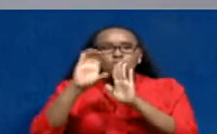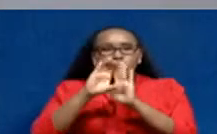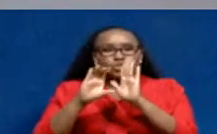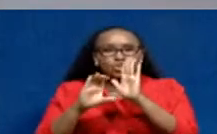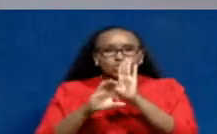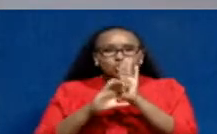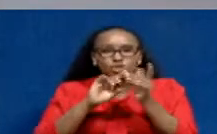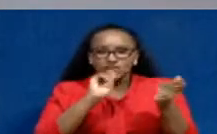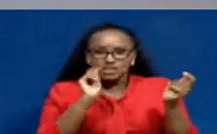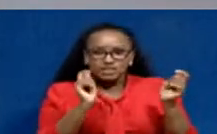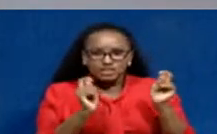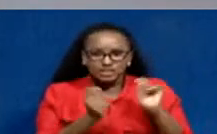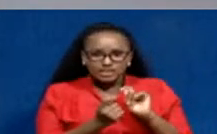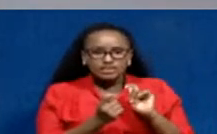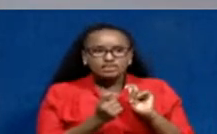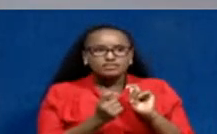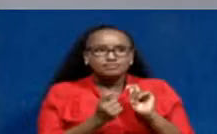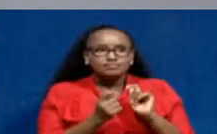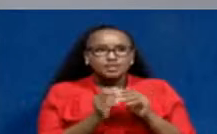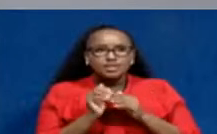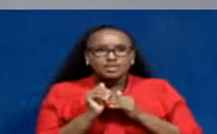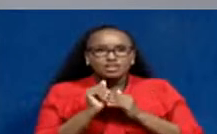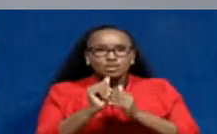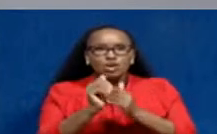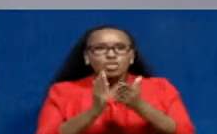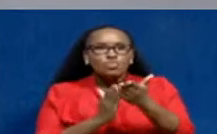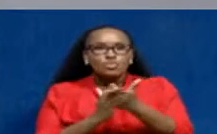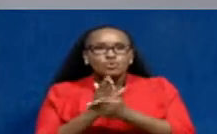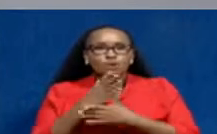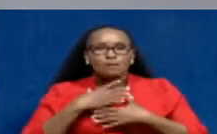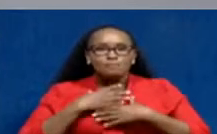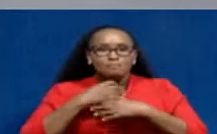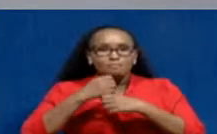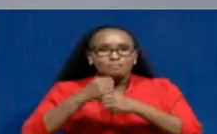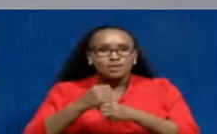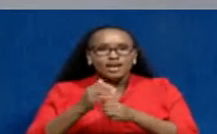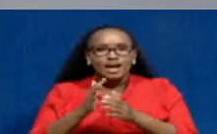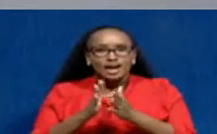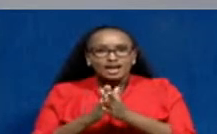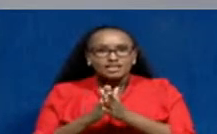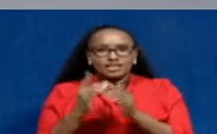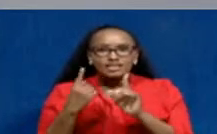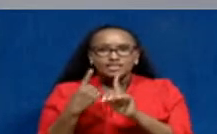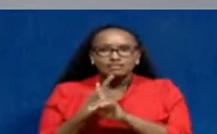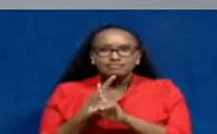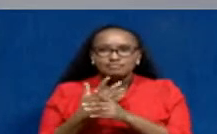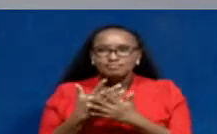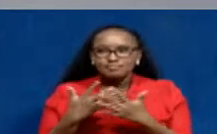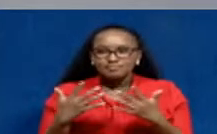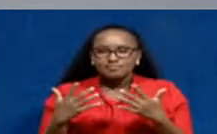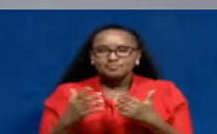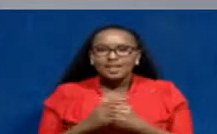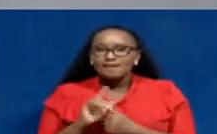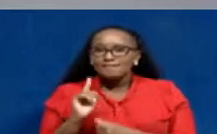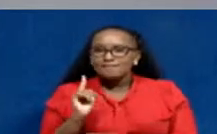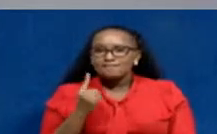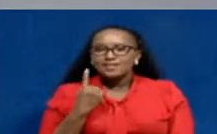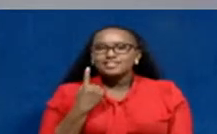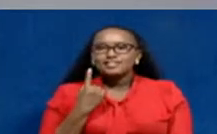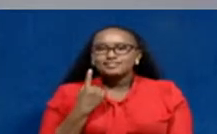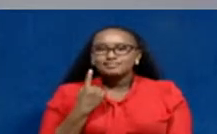reset executed through bold and uncharted waters.